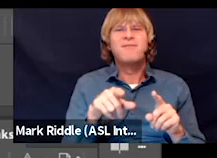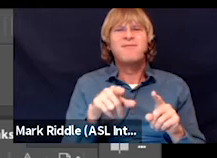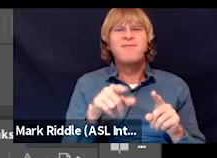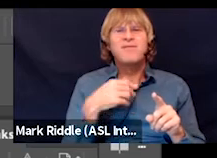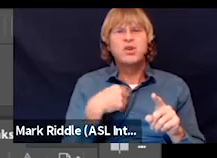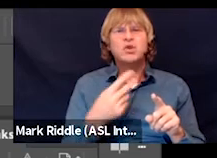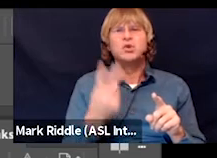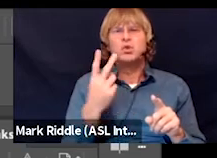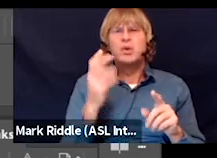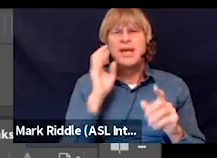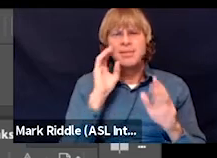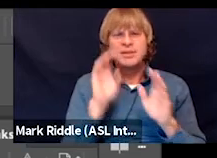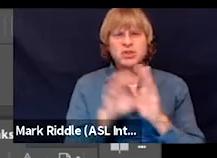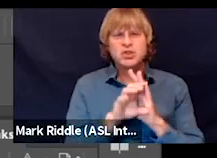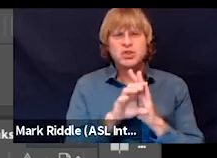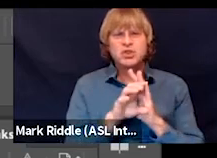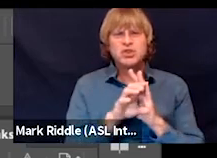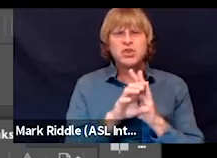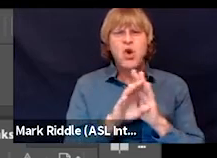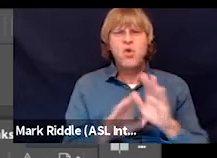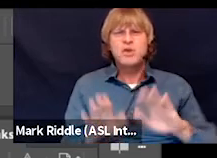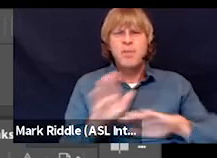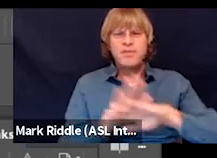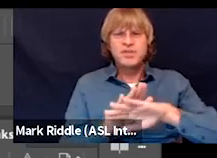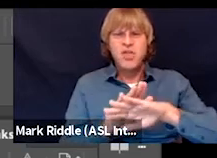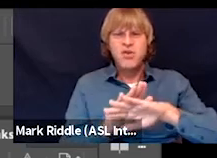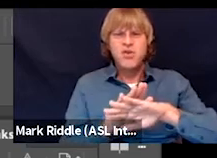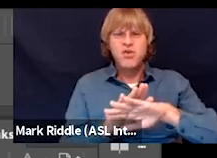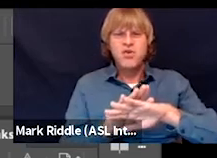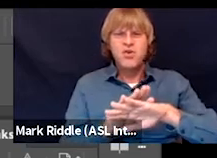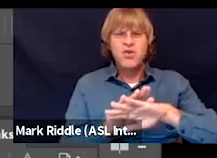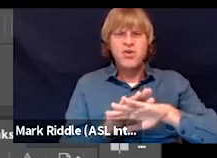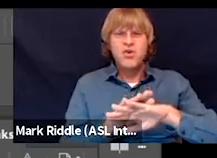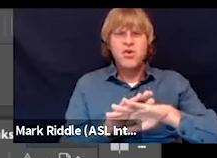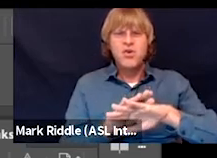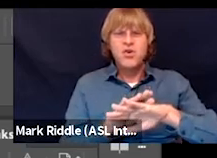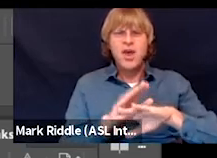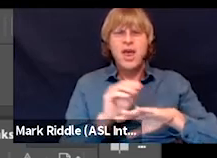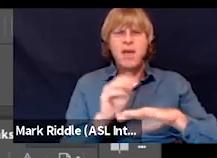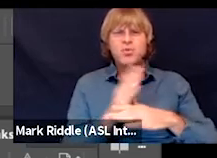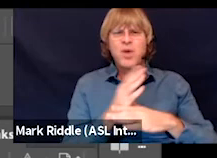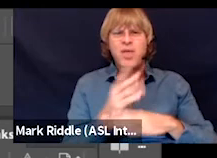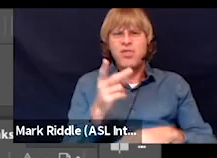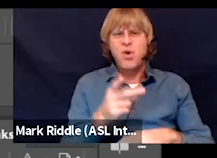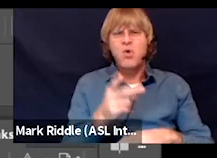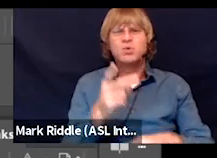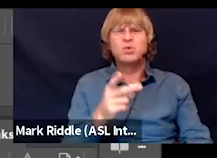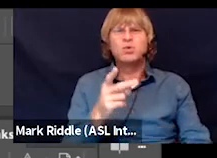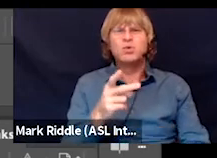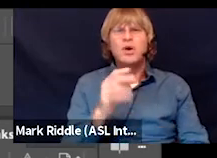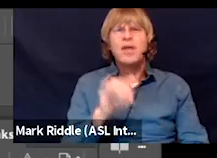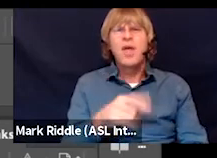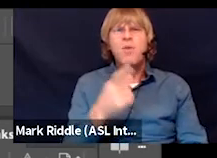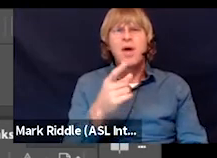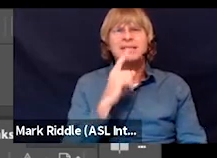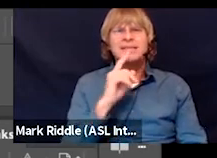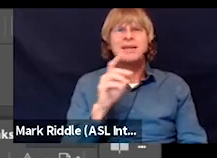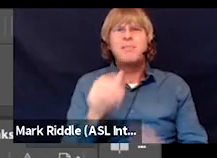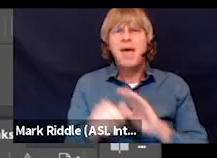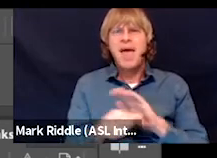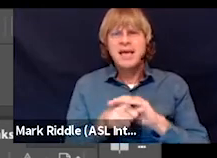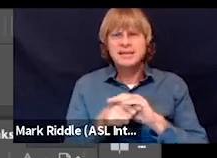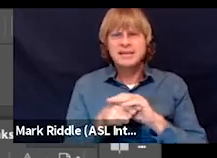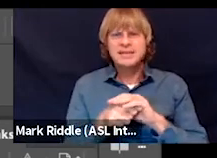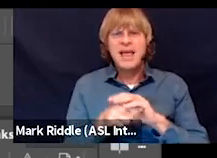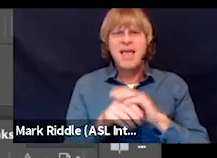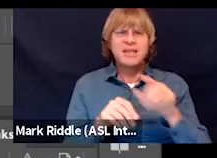two images right on top of each other aligned. And between those two, the one that's masked and